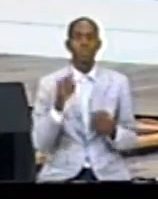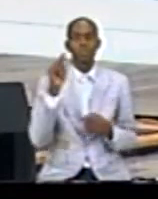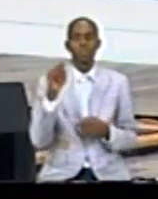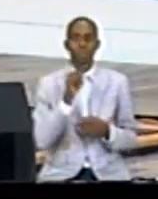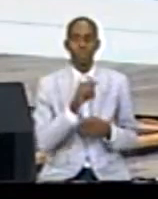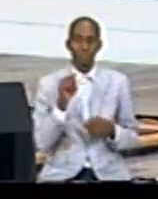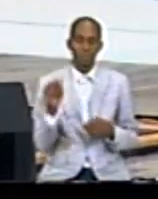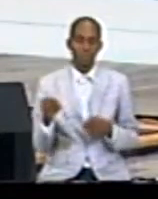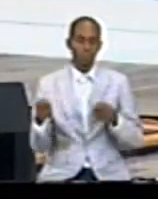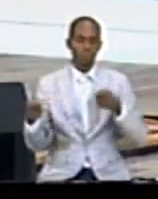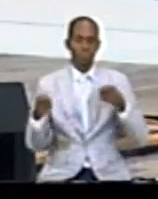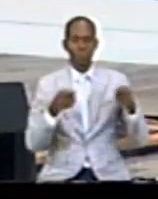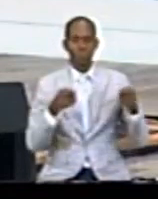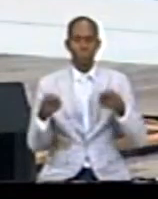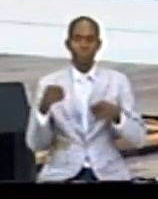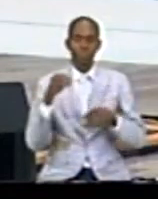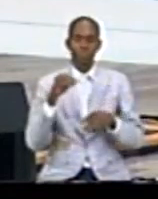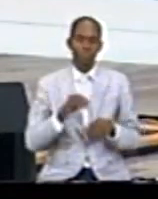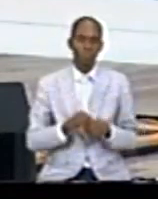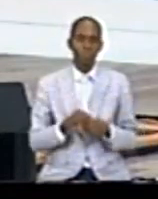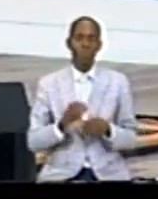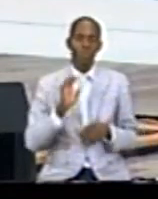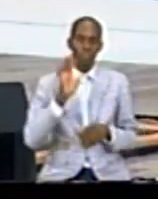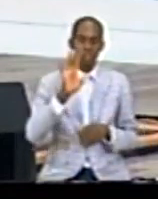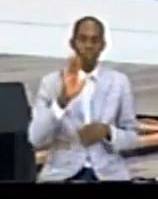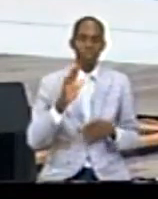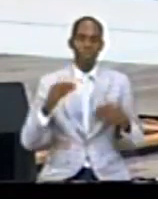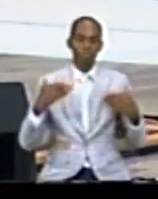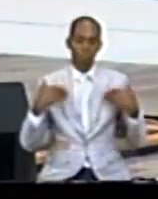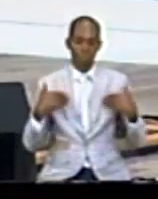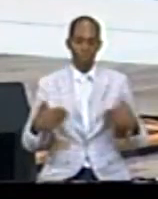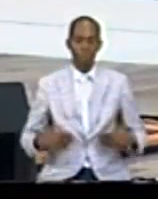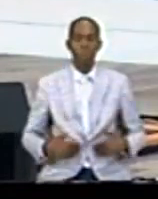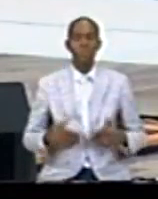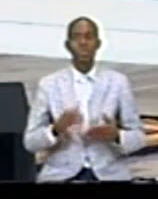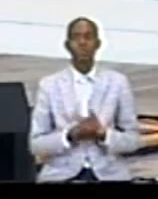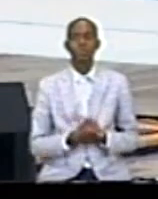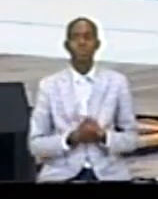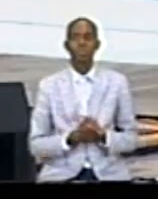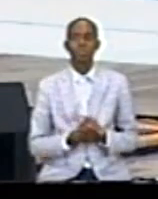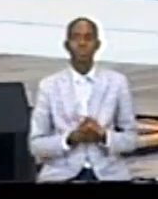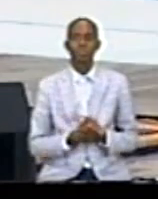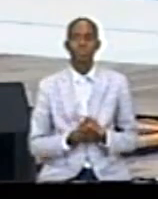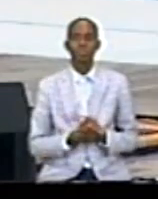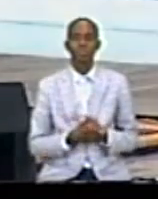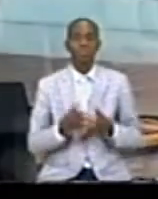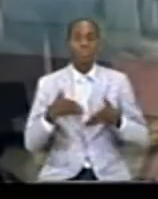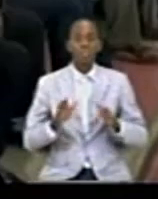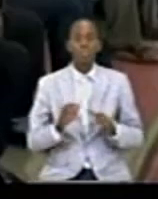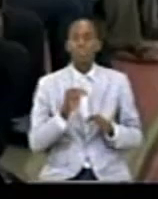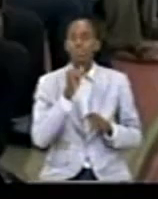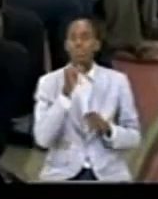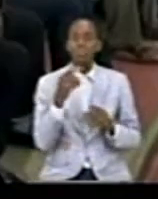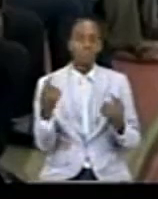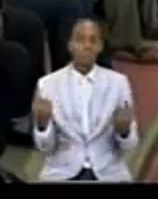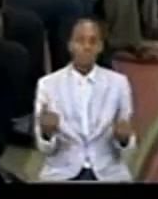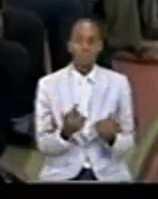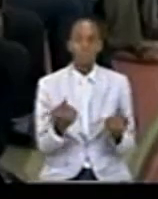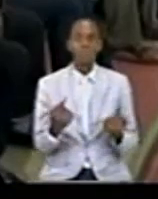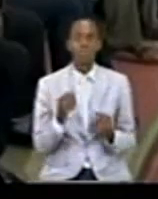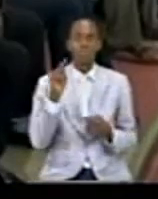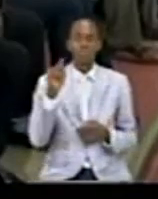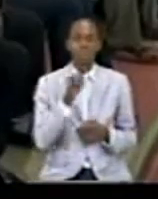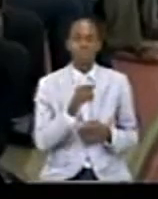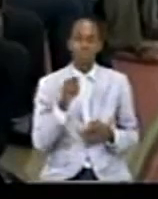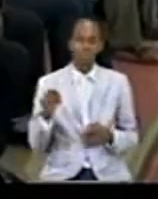therefore reign in your mortal body. Let not sin